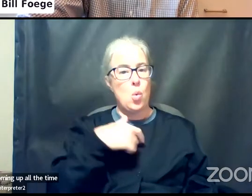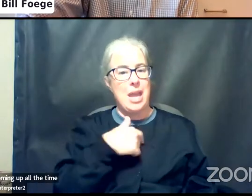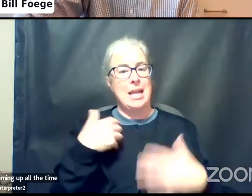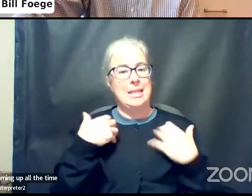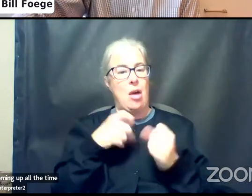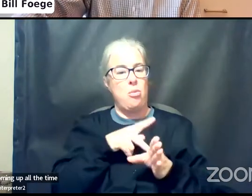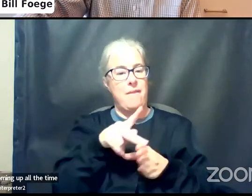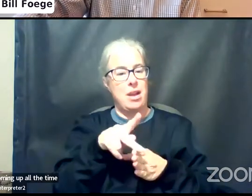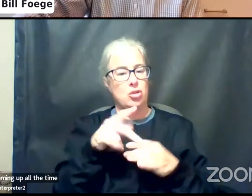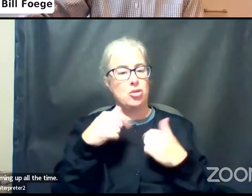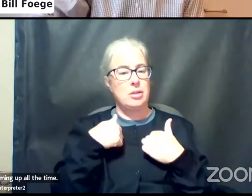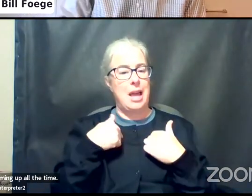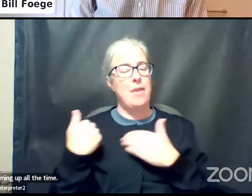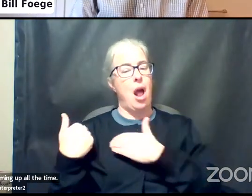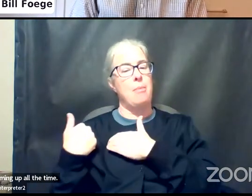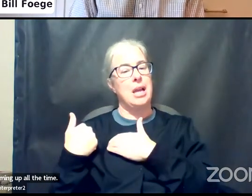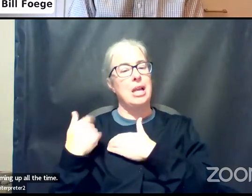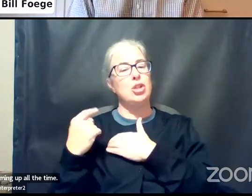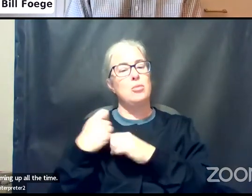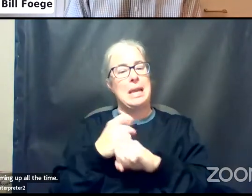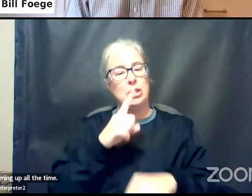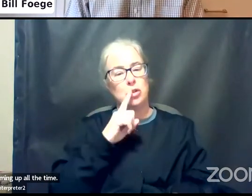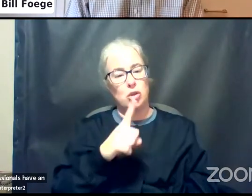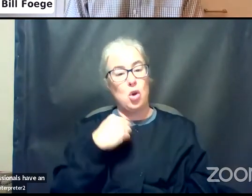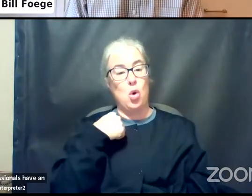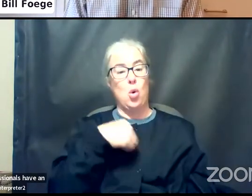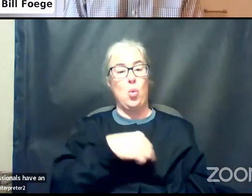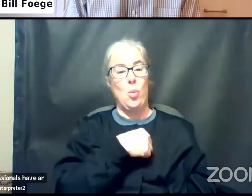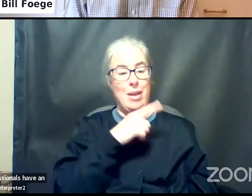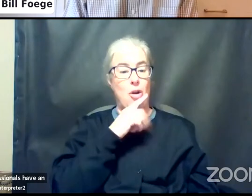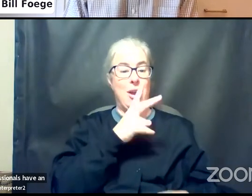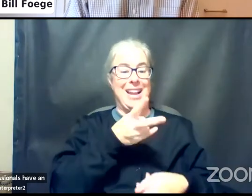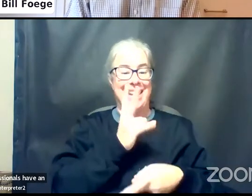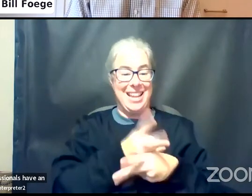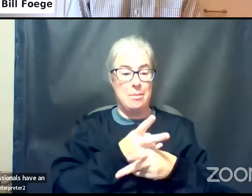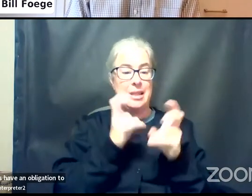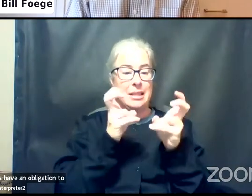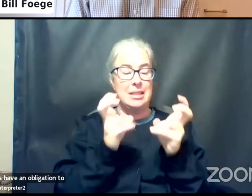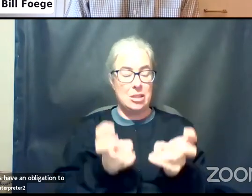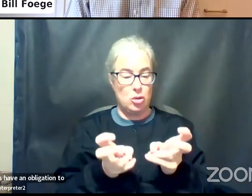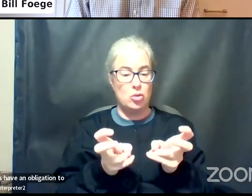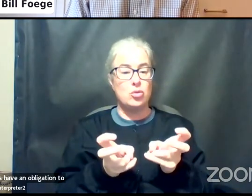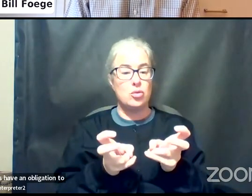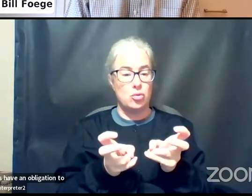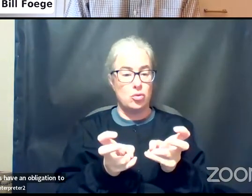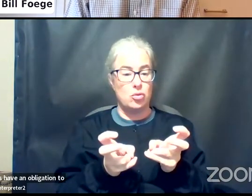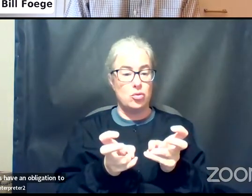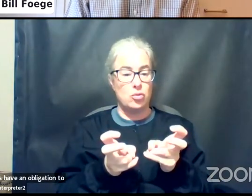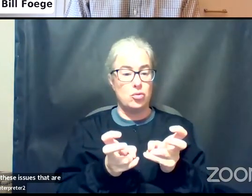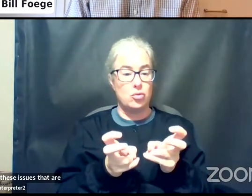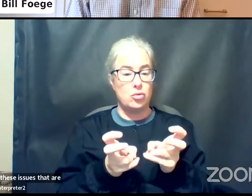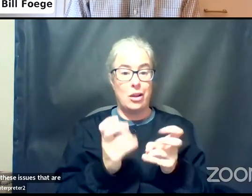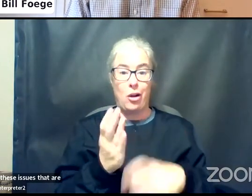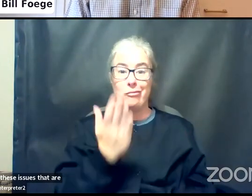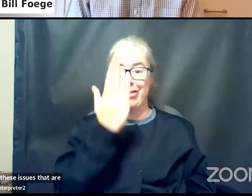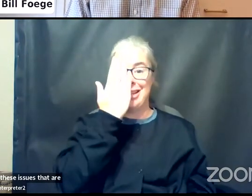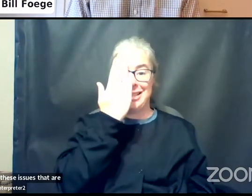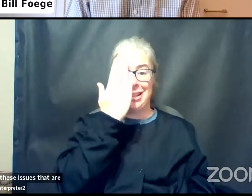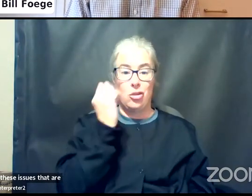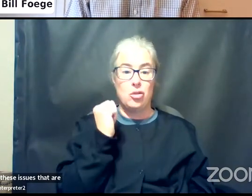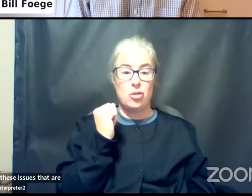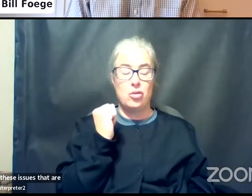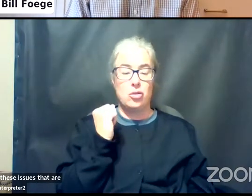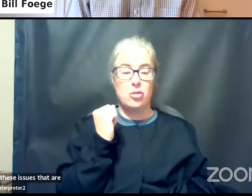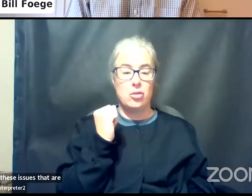professionals have an obligation to make sure that we are keeping these issues that are uh that our front and center